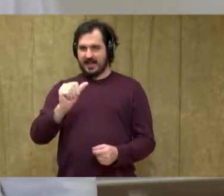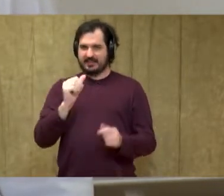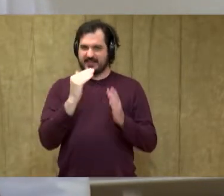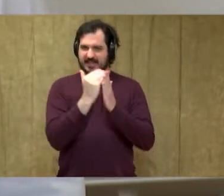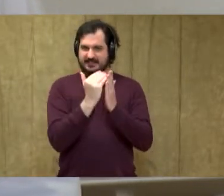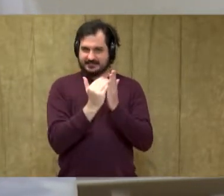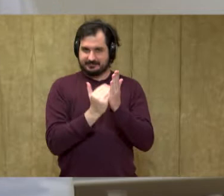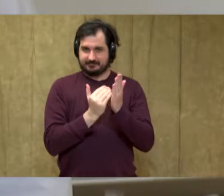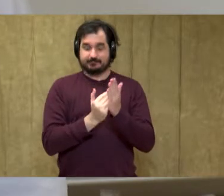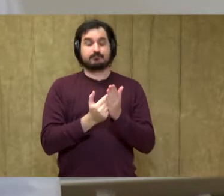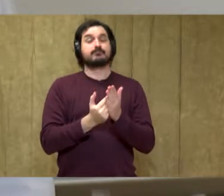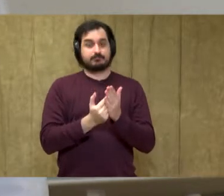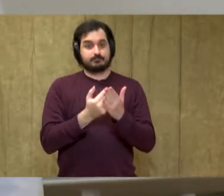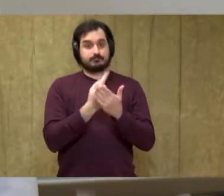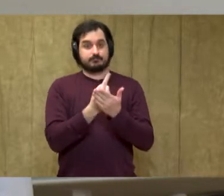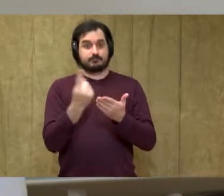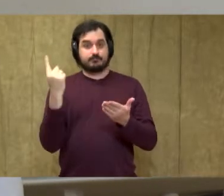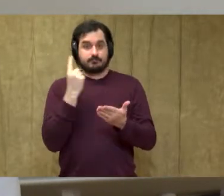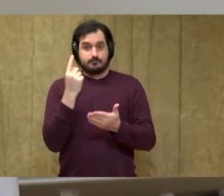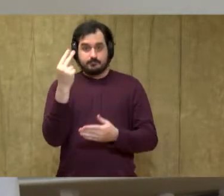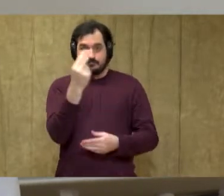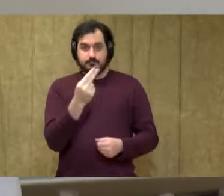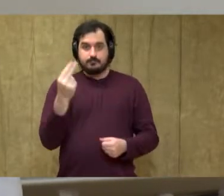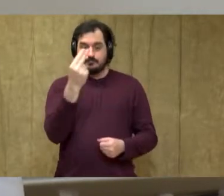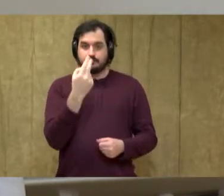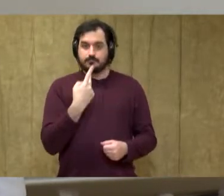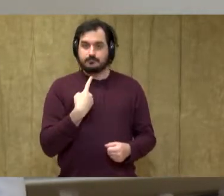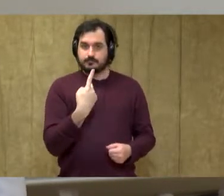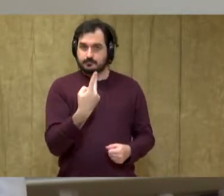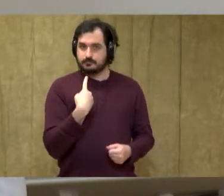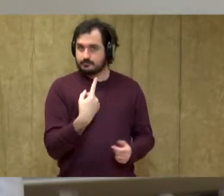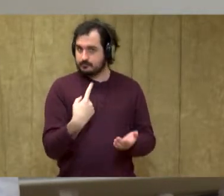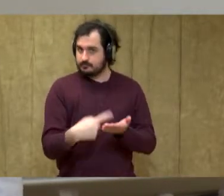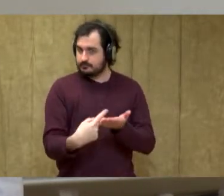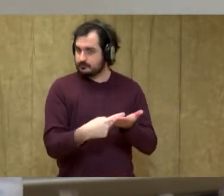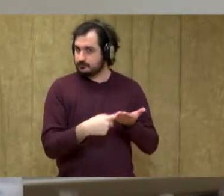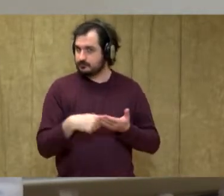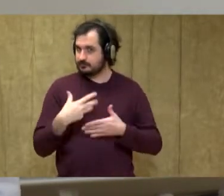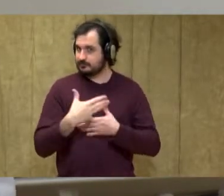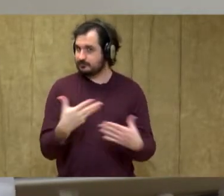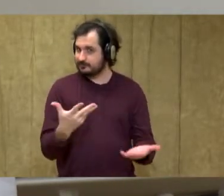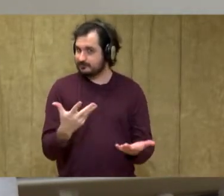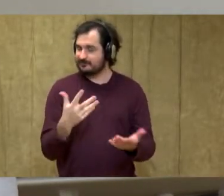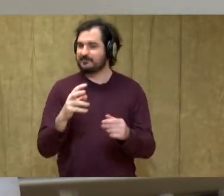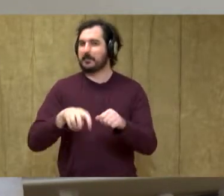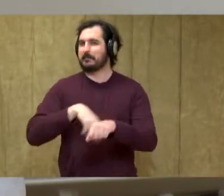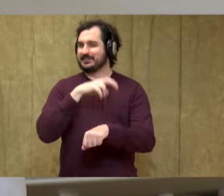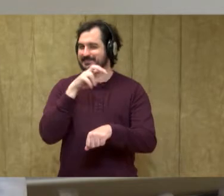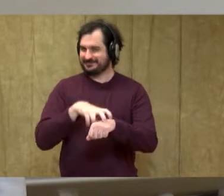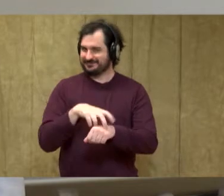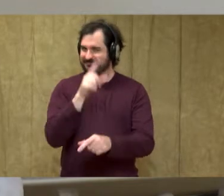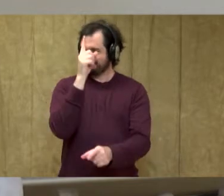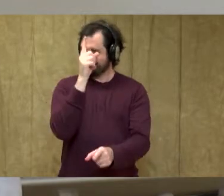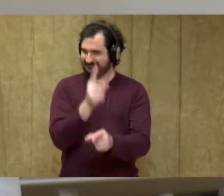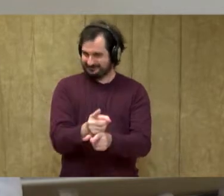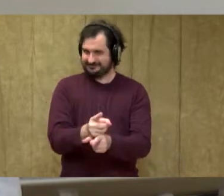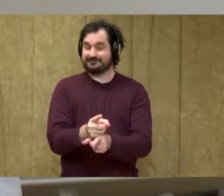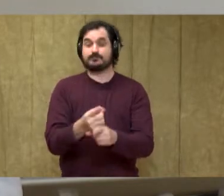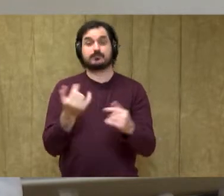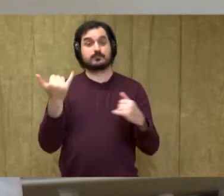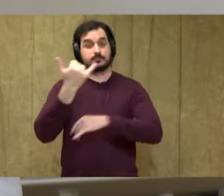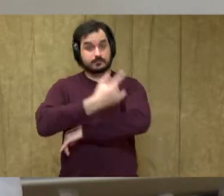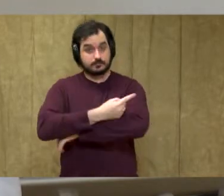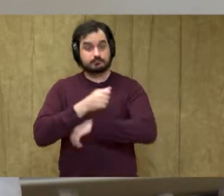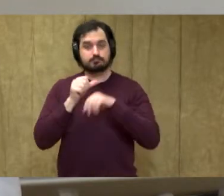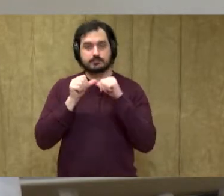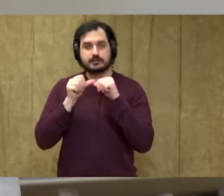you on last Thursday, we were talking about the potato. That's right. And today we'll be